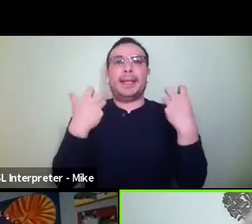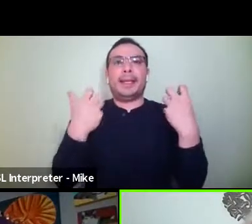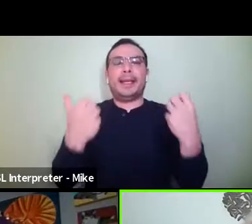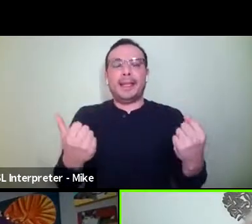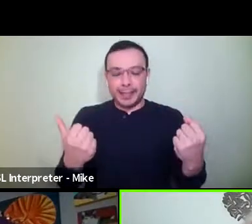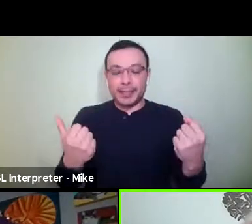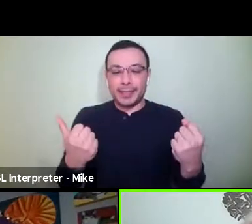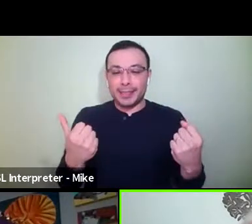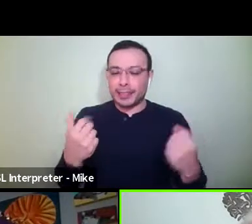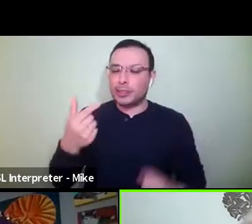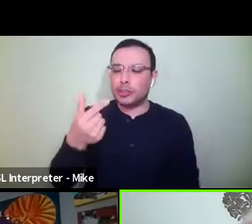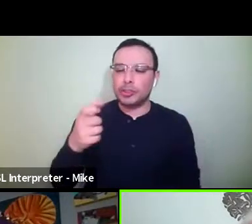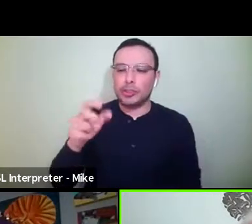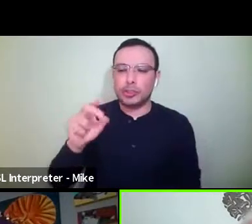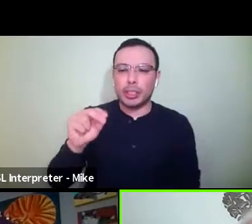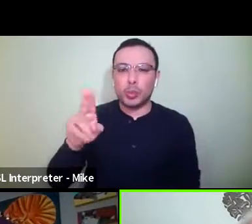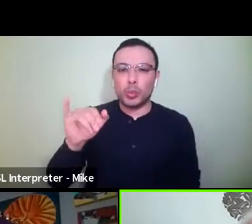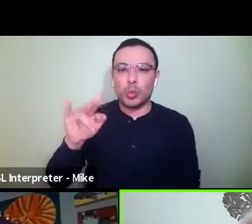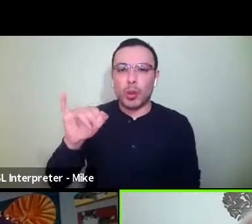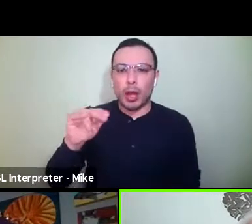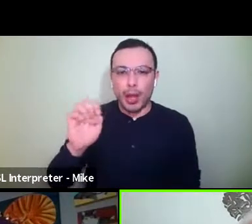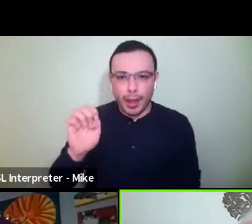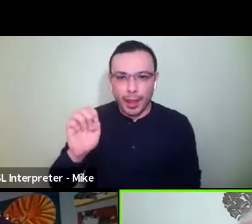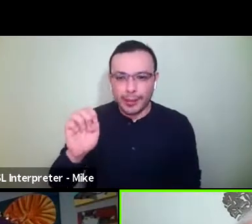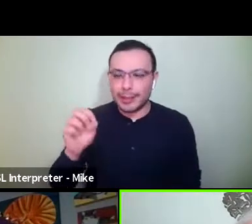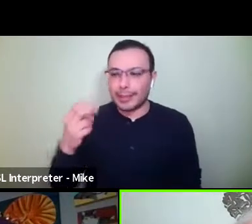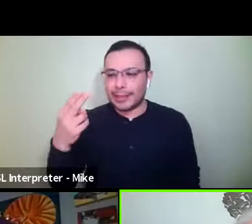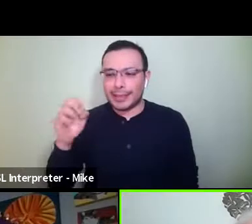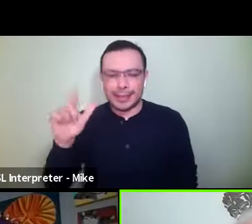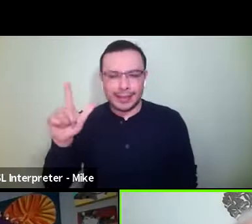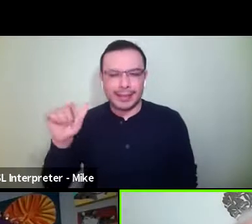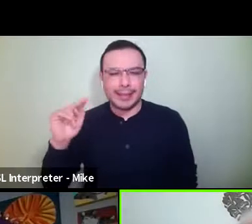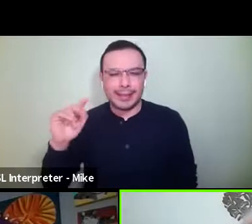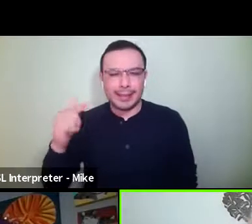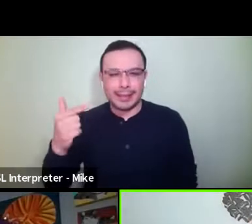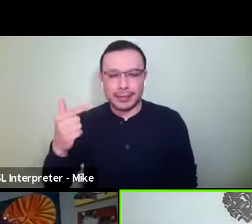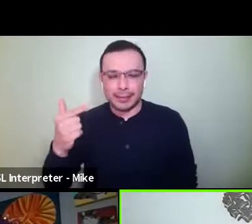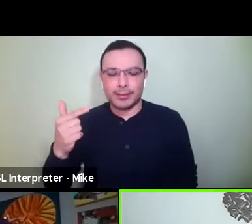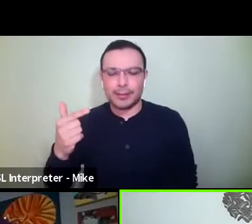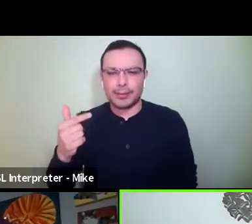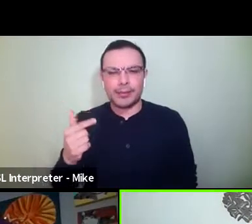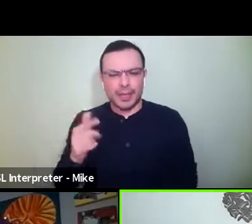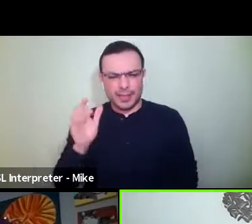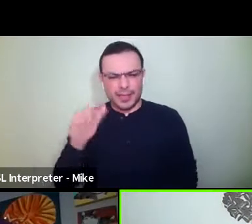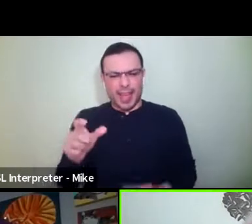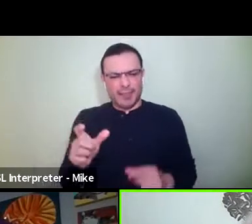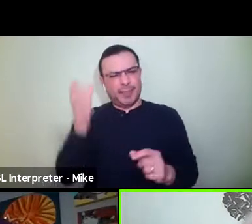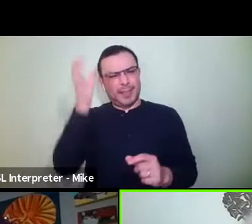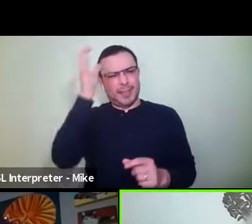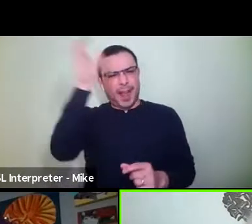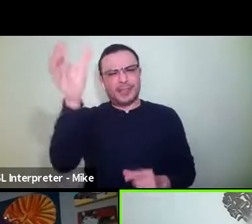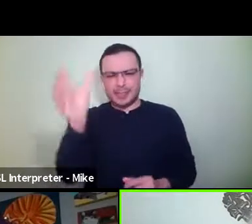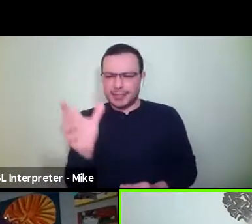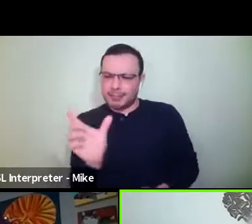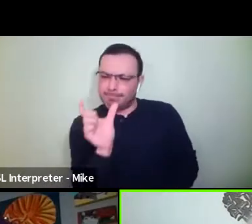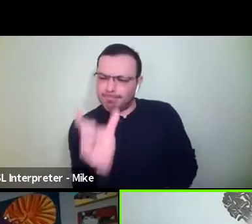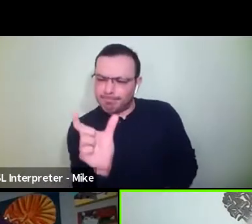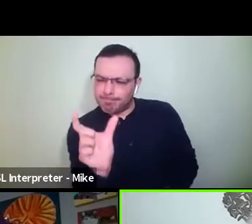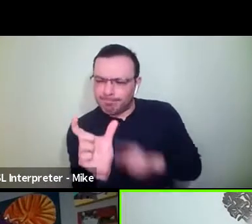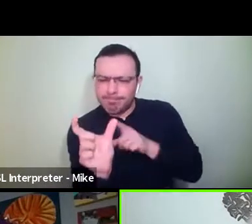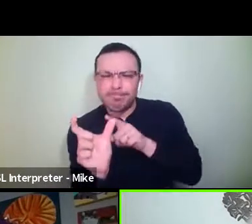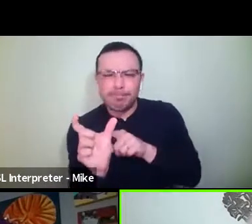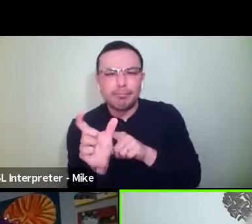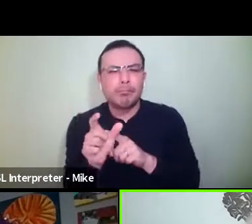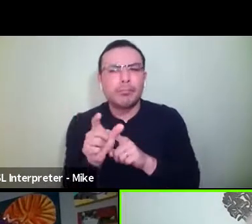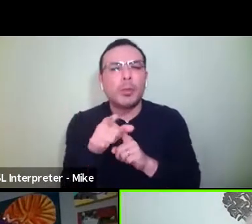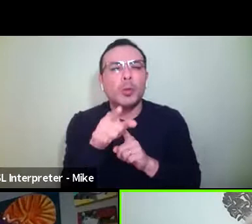How would any of you perhaps describe genuine healing? It seems to me that it's going to require